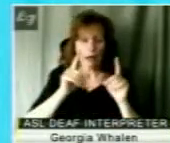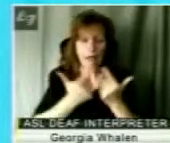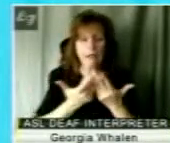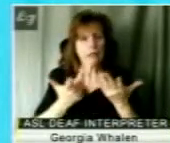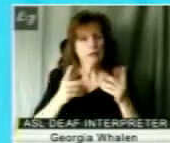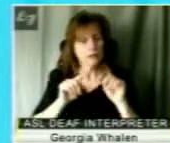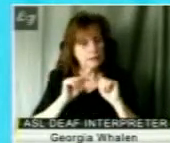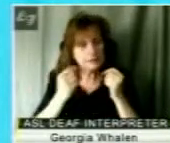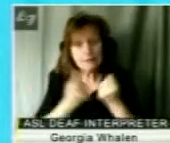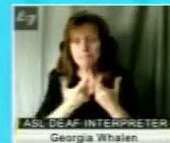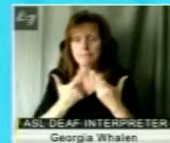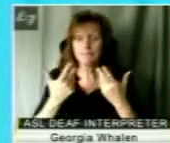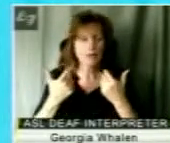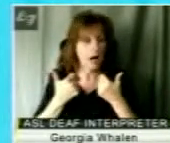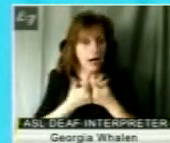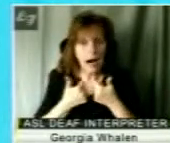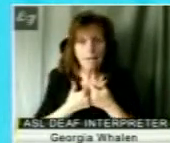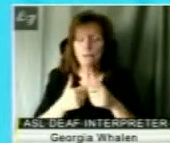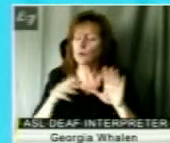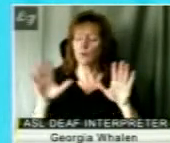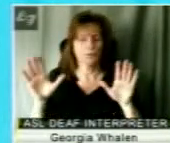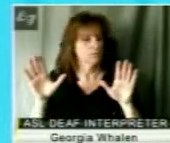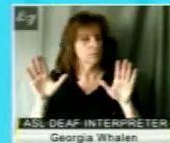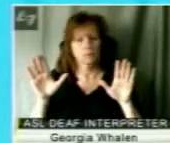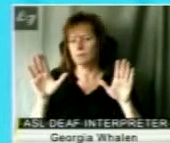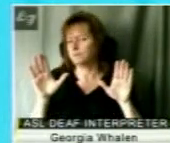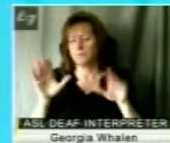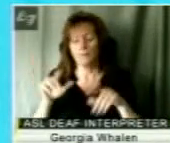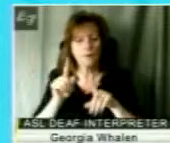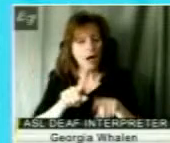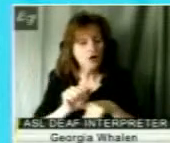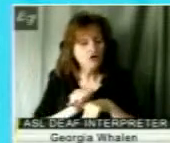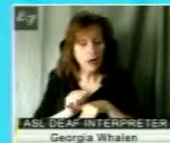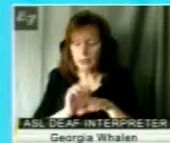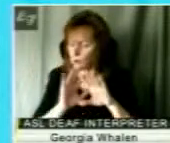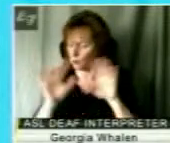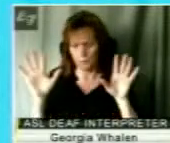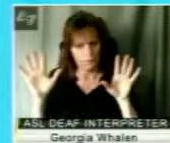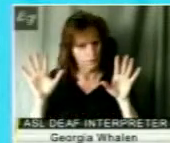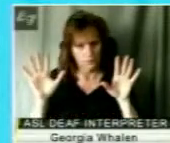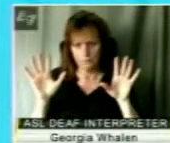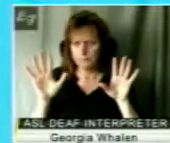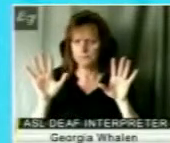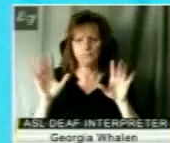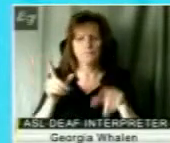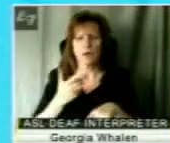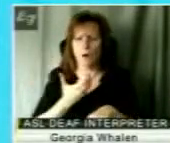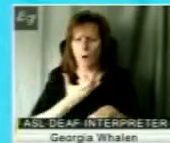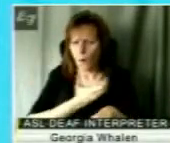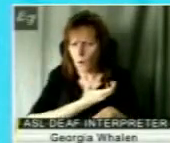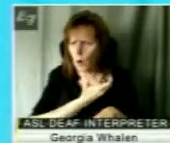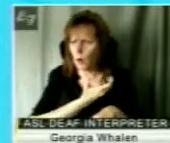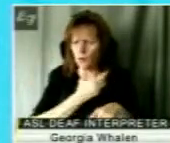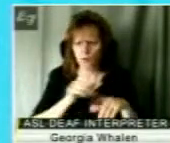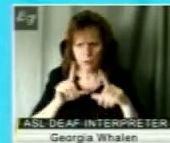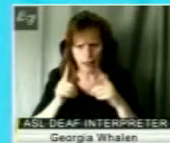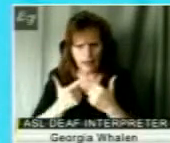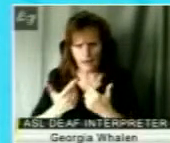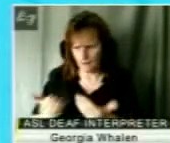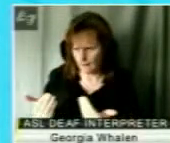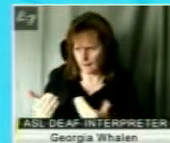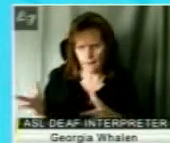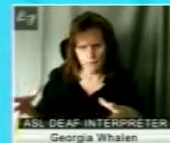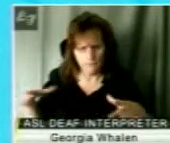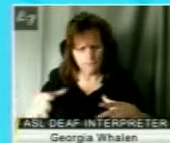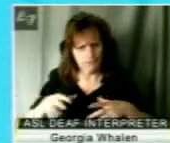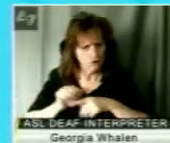just not for games, but also for the training. So if coaches are out there or leagues are out there thinking, well, I'll just bring a few people along for